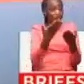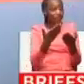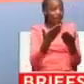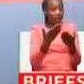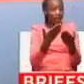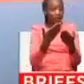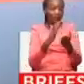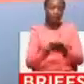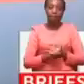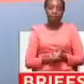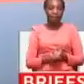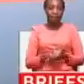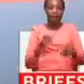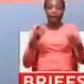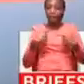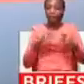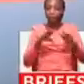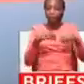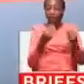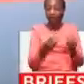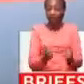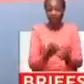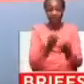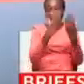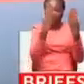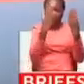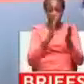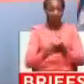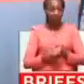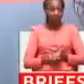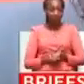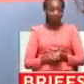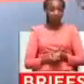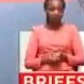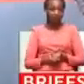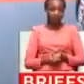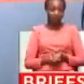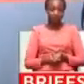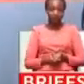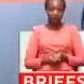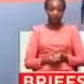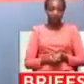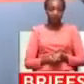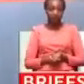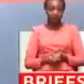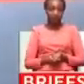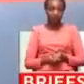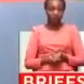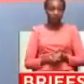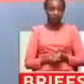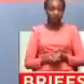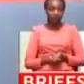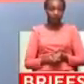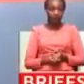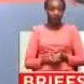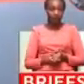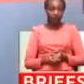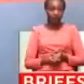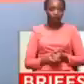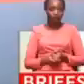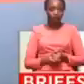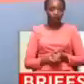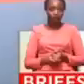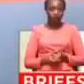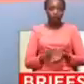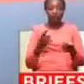up except through sacrifice. Even in Christianity, nobody moves up except by the blood of Jesus. He was the final sacrifice, all right?